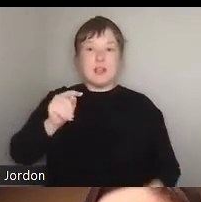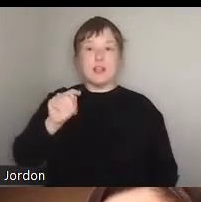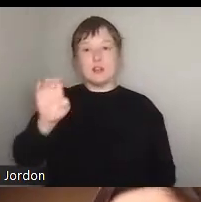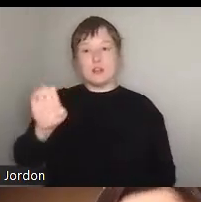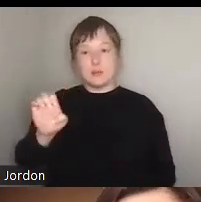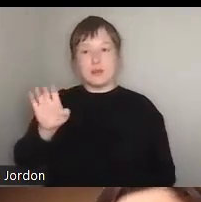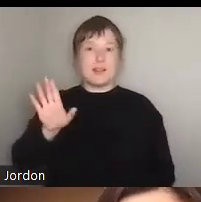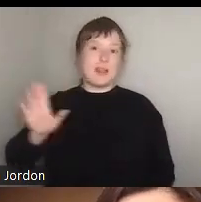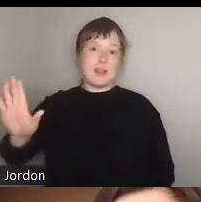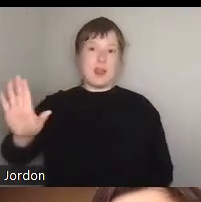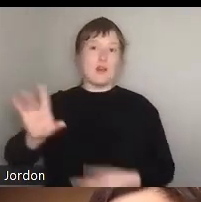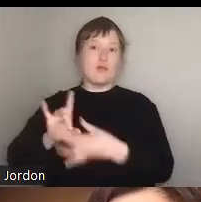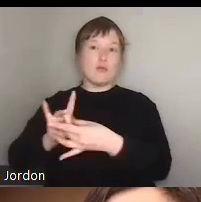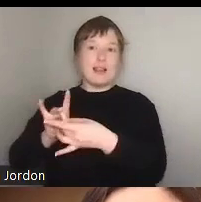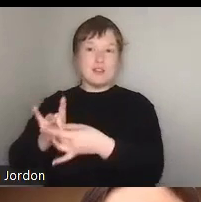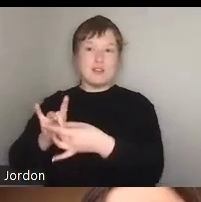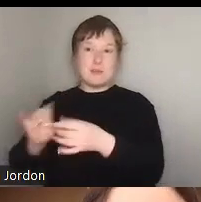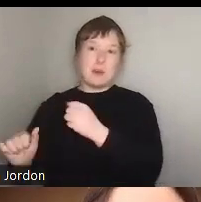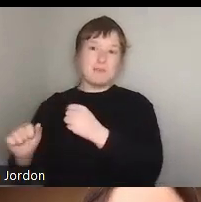relationship they were in before.